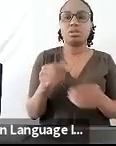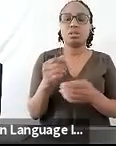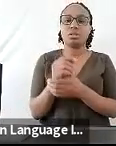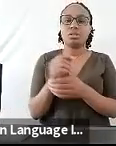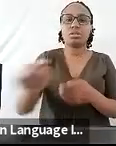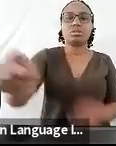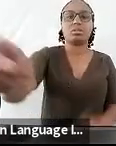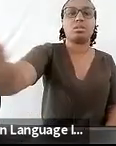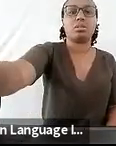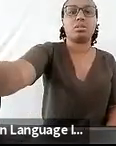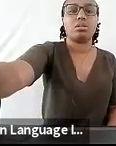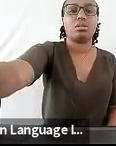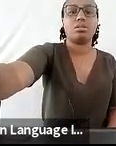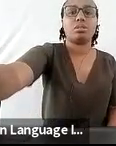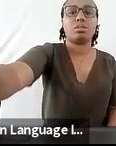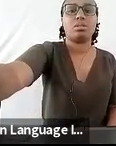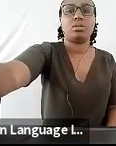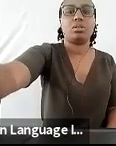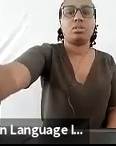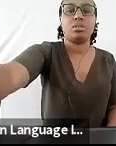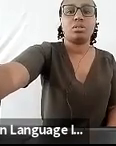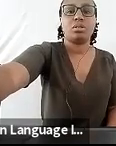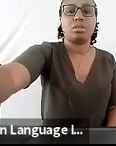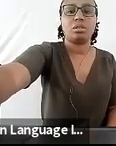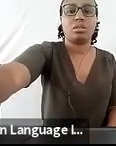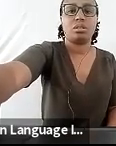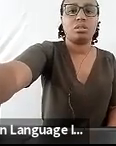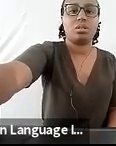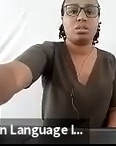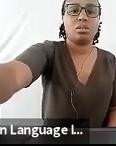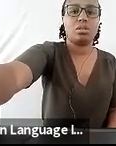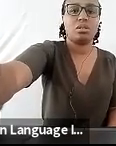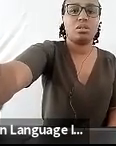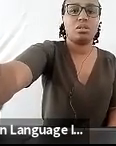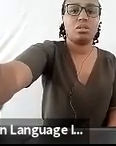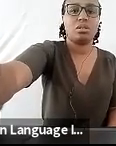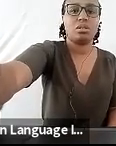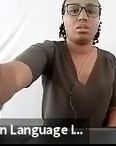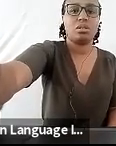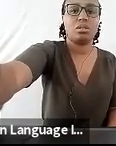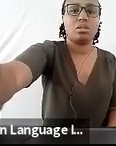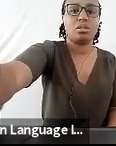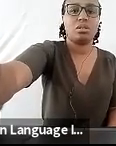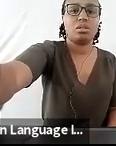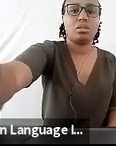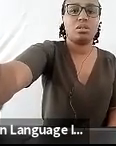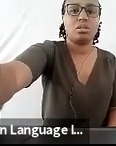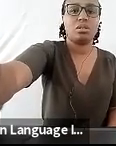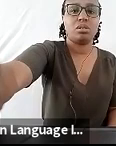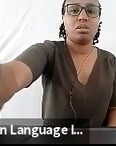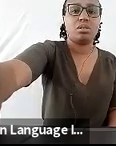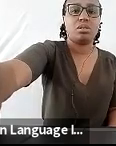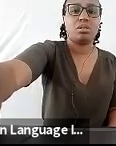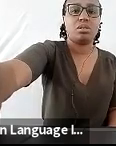what? Here's my return ticket. It's not that serious. And then from the moment I got on the